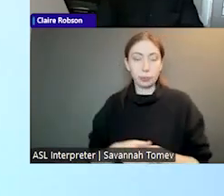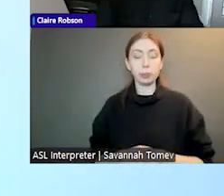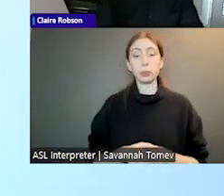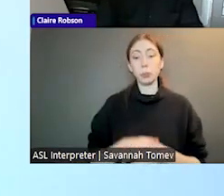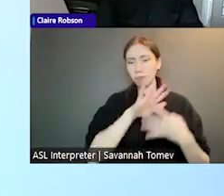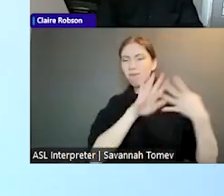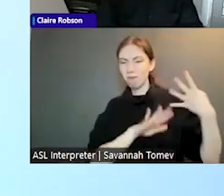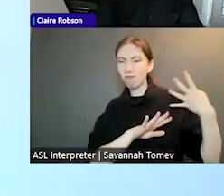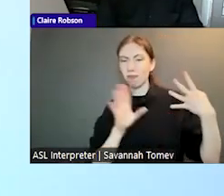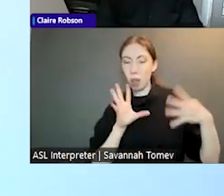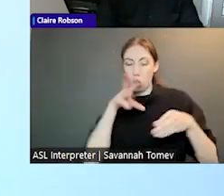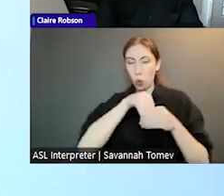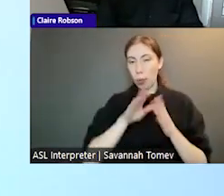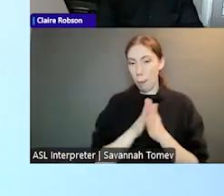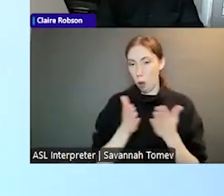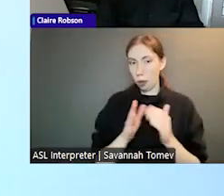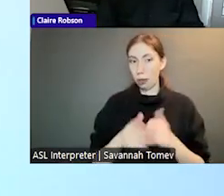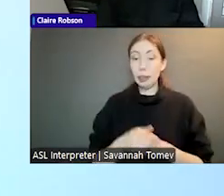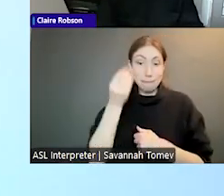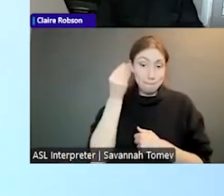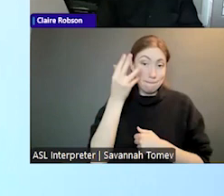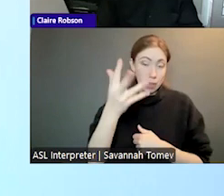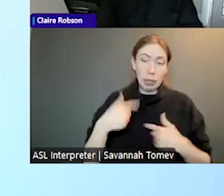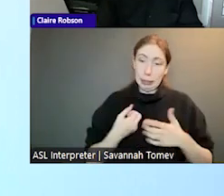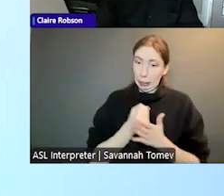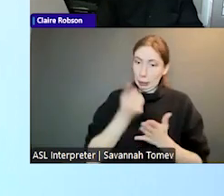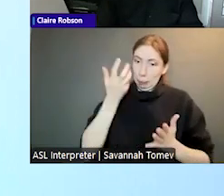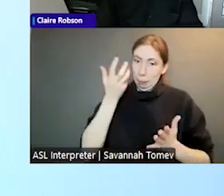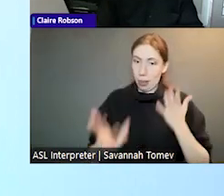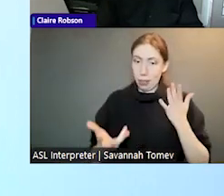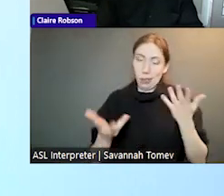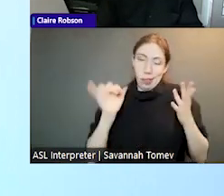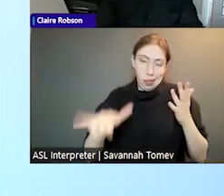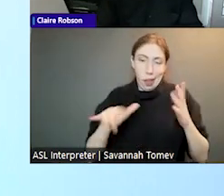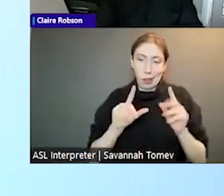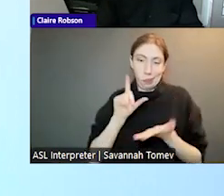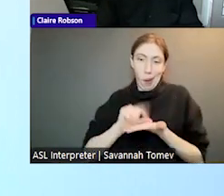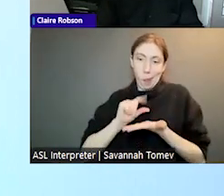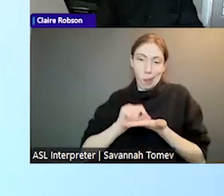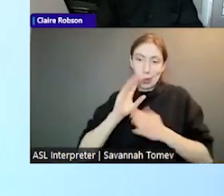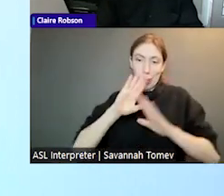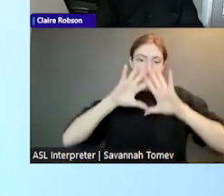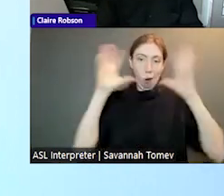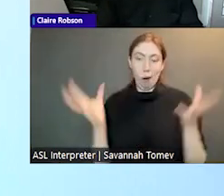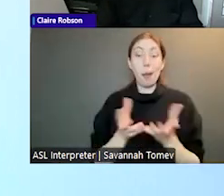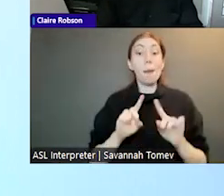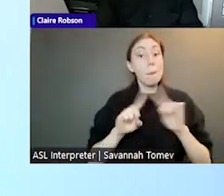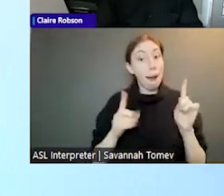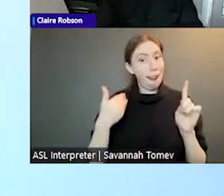way of the publishing world. The good news is that you can download